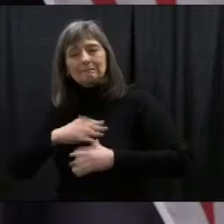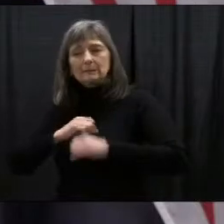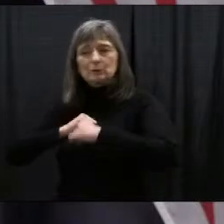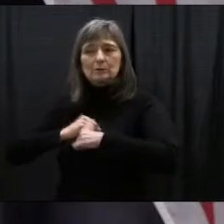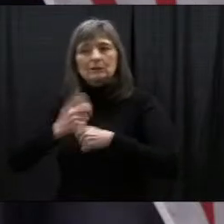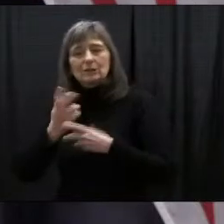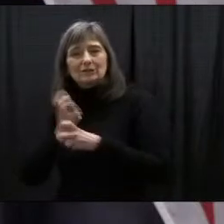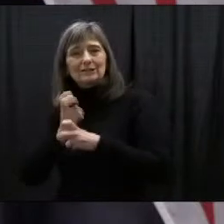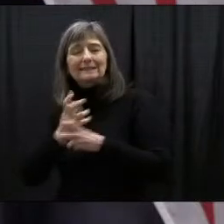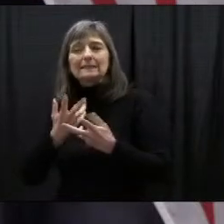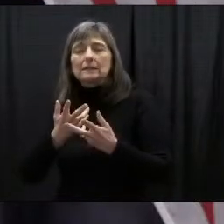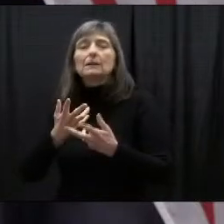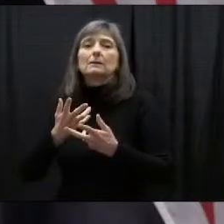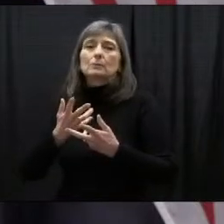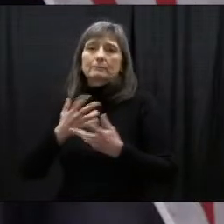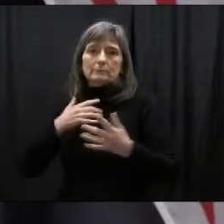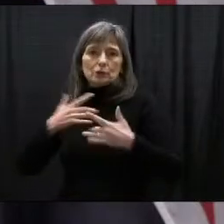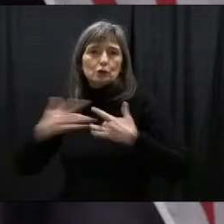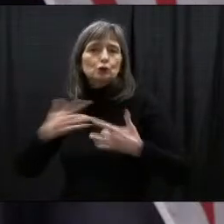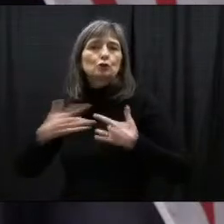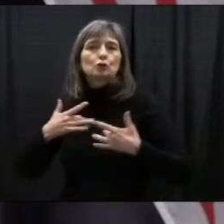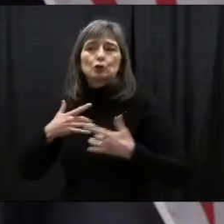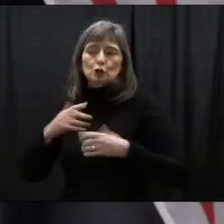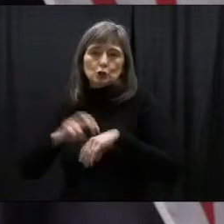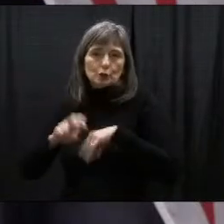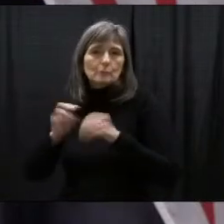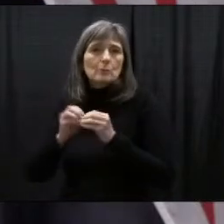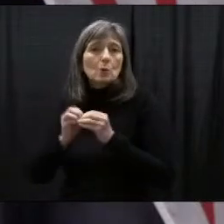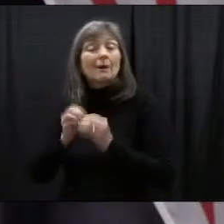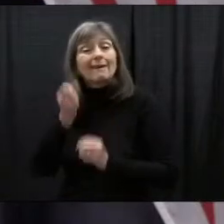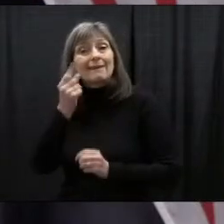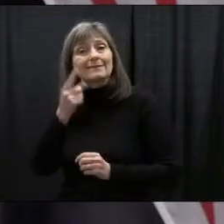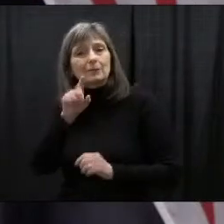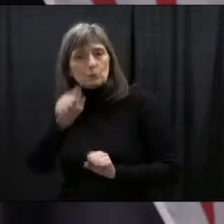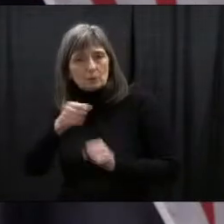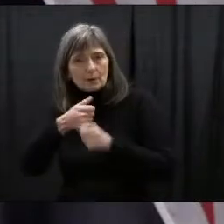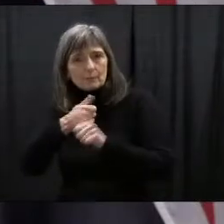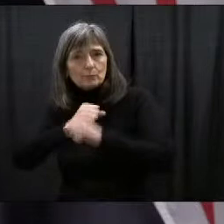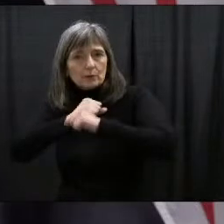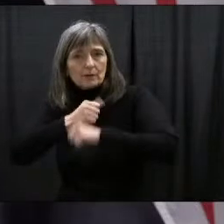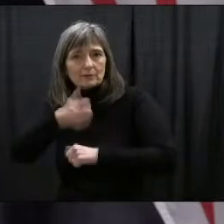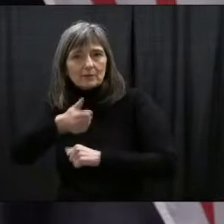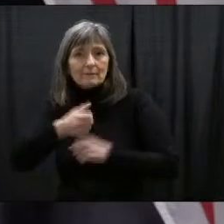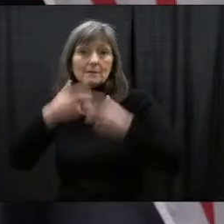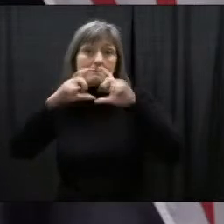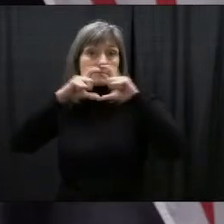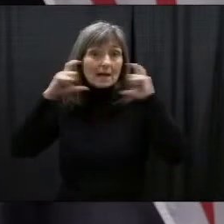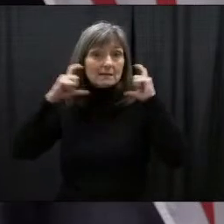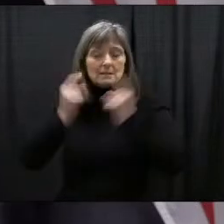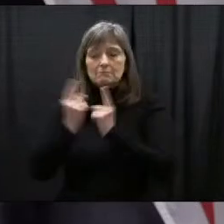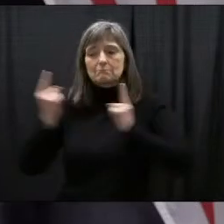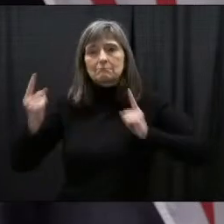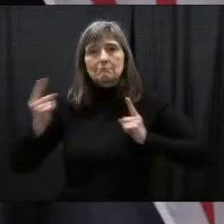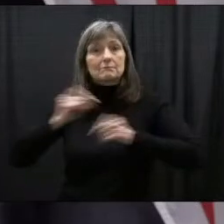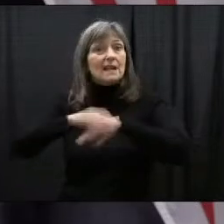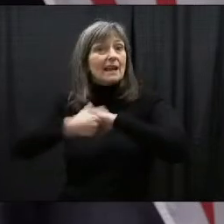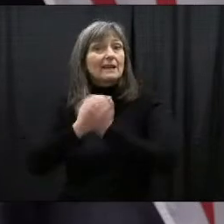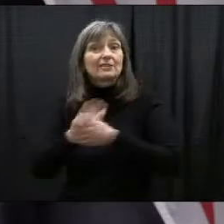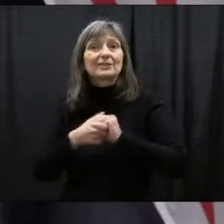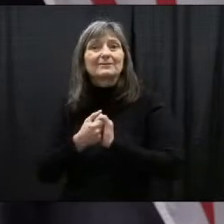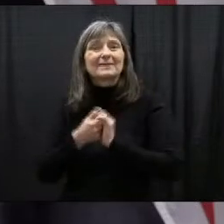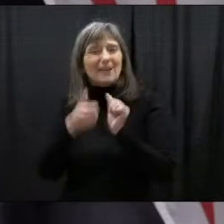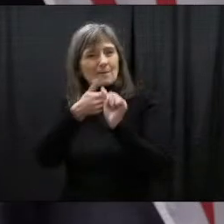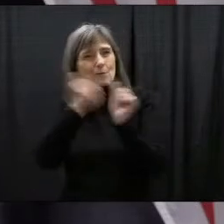Please remember that you always have it in your own power to protect yourself. Masking, distancing, hand washing, and avoiding